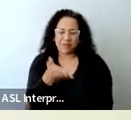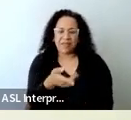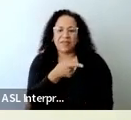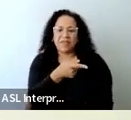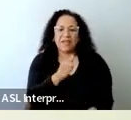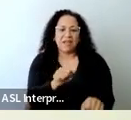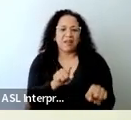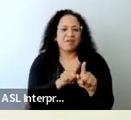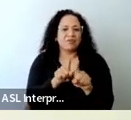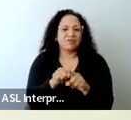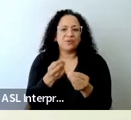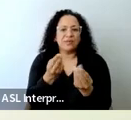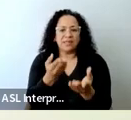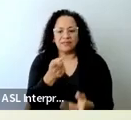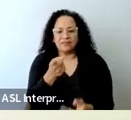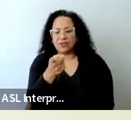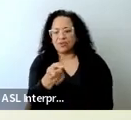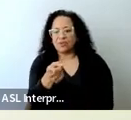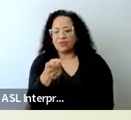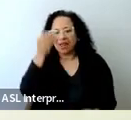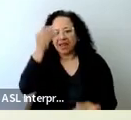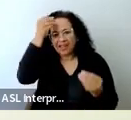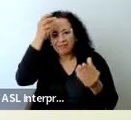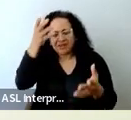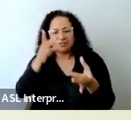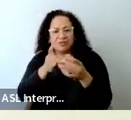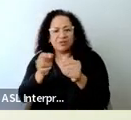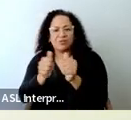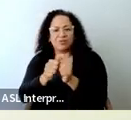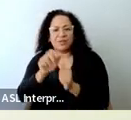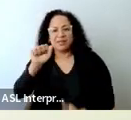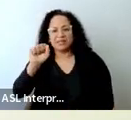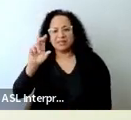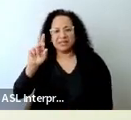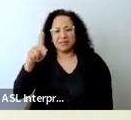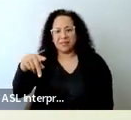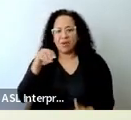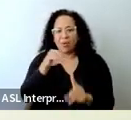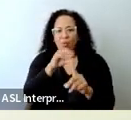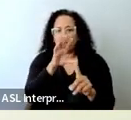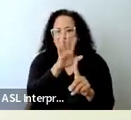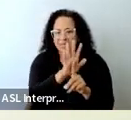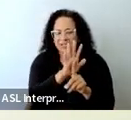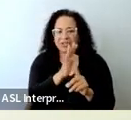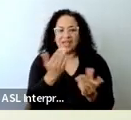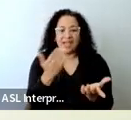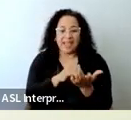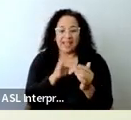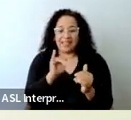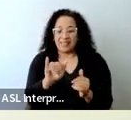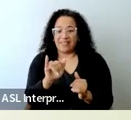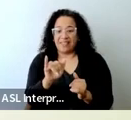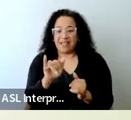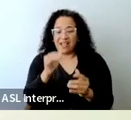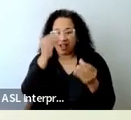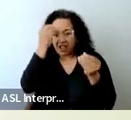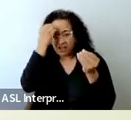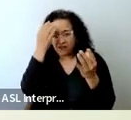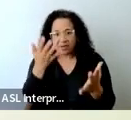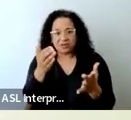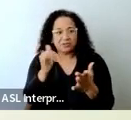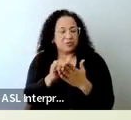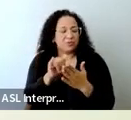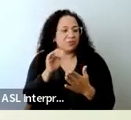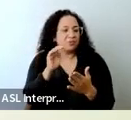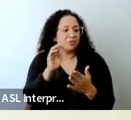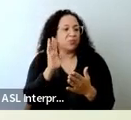also give you information regarding the SDP orientations. Again, the information will